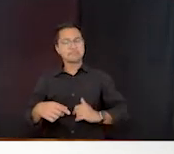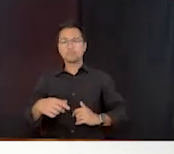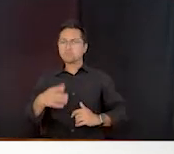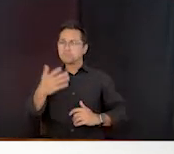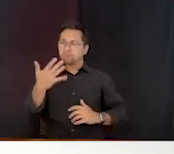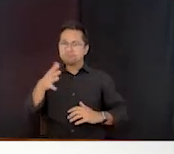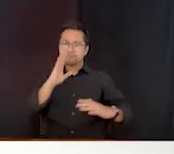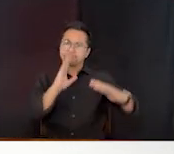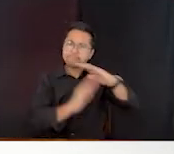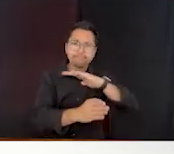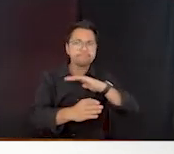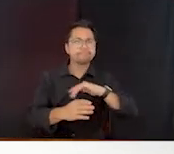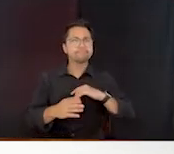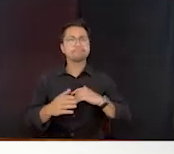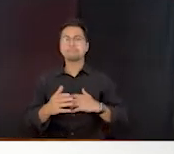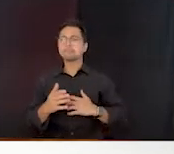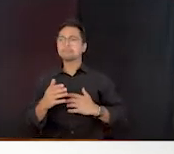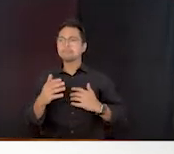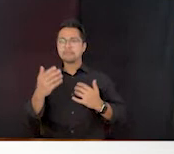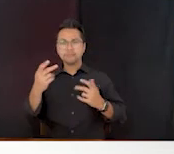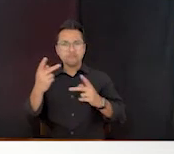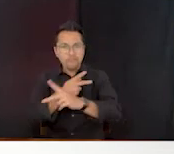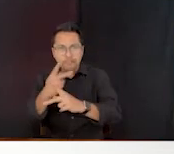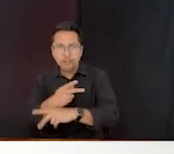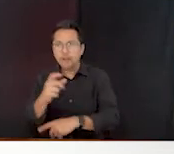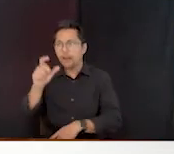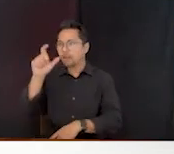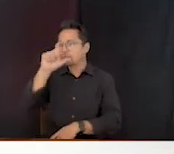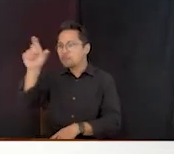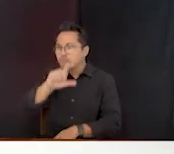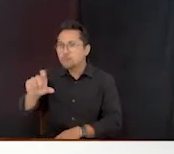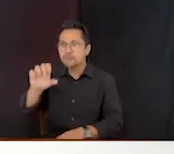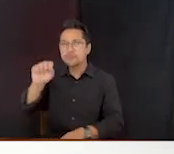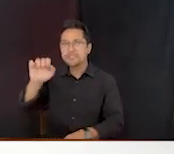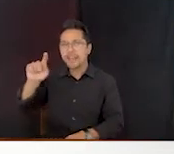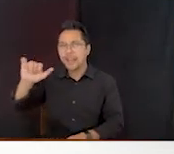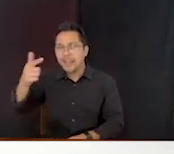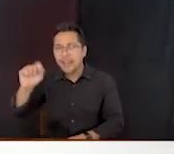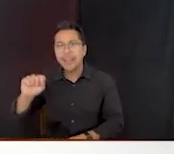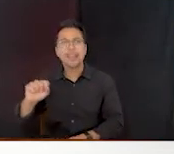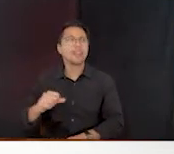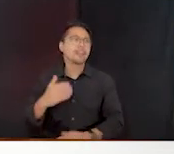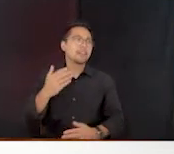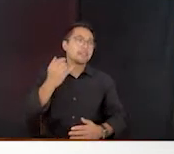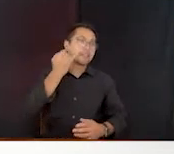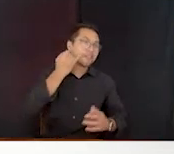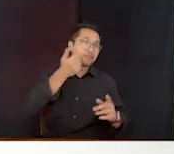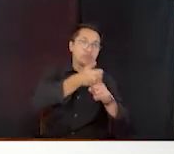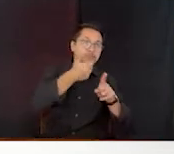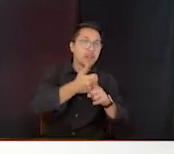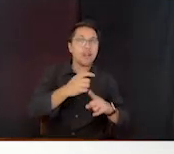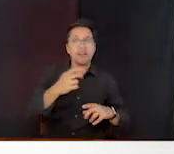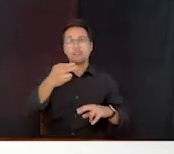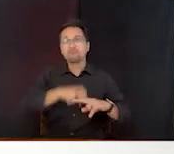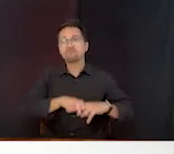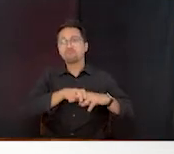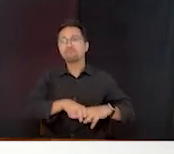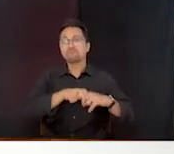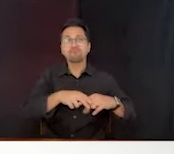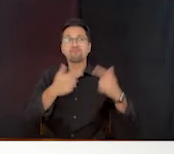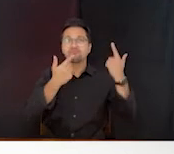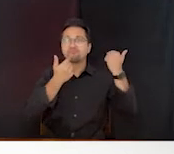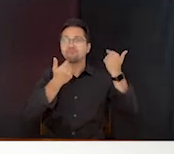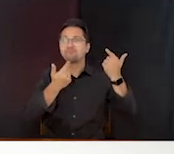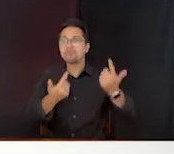whether you're struggling to figure out Zoom sound settings or just sitting at home bored with nothing to do. But at the same time, I think we've realized a lot